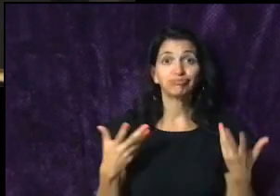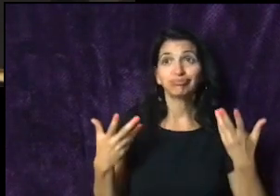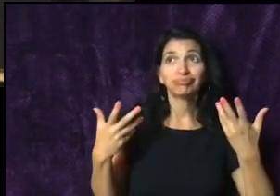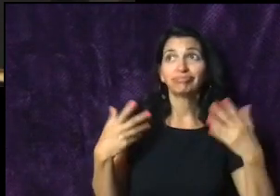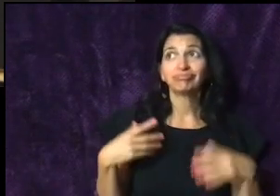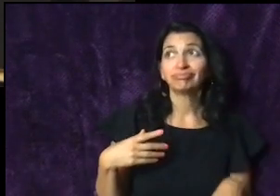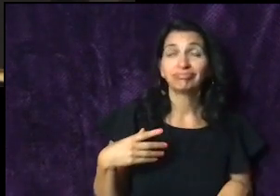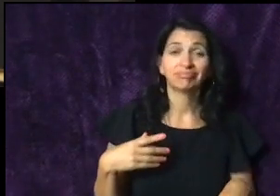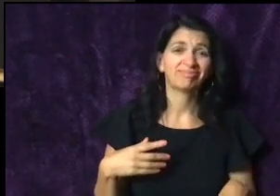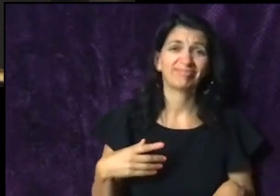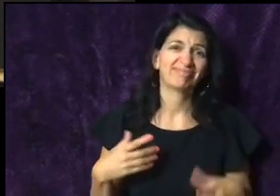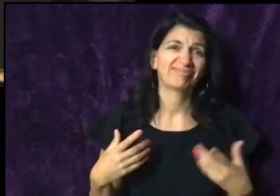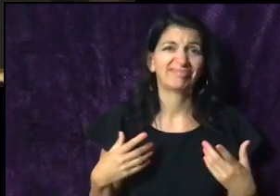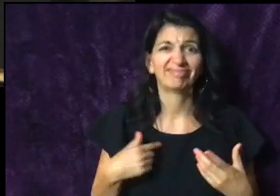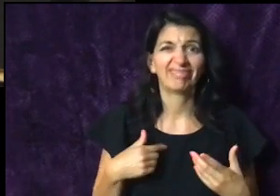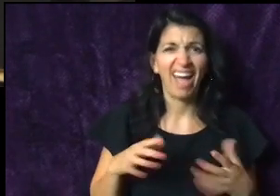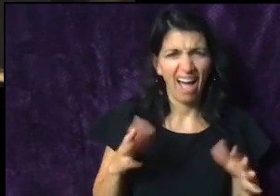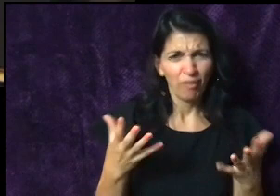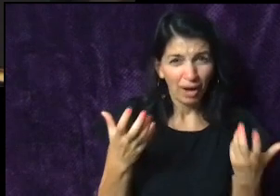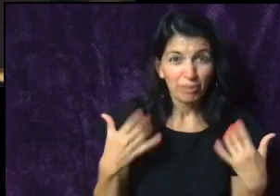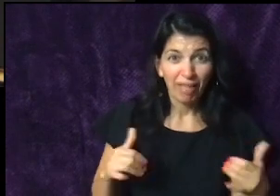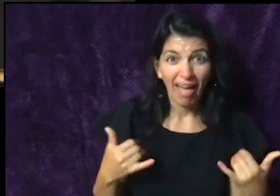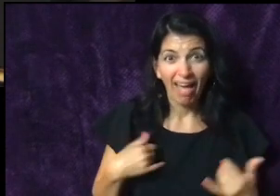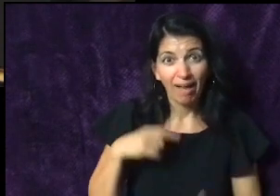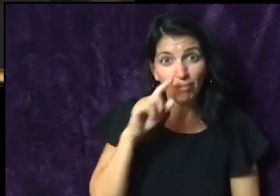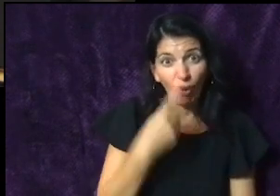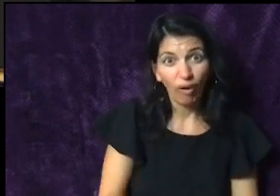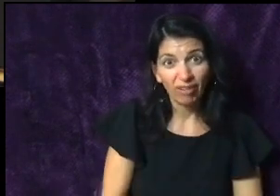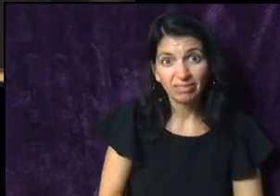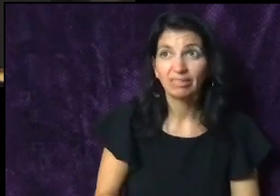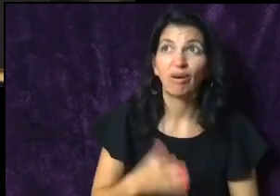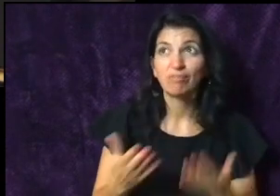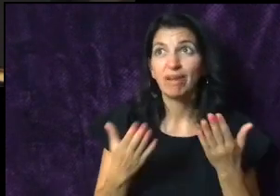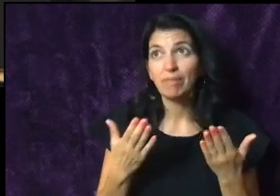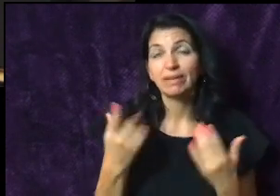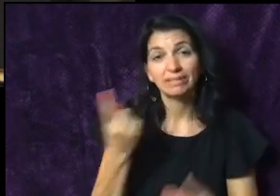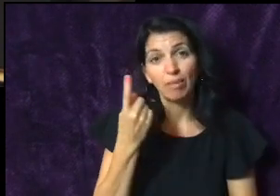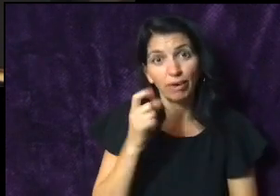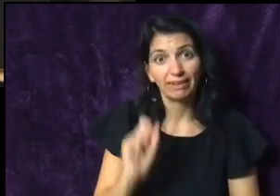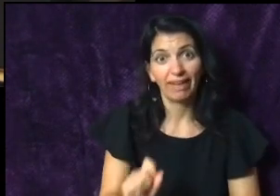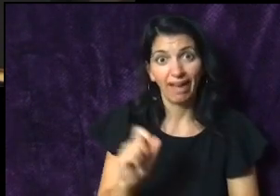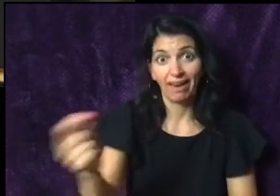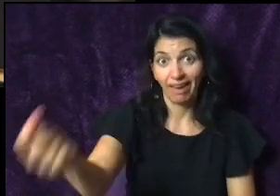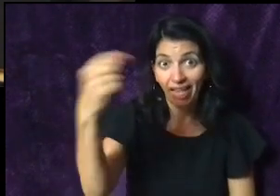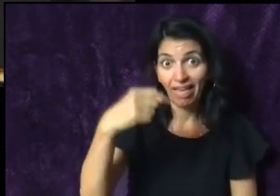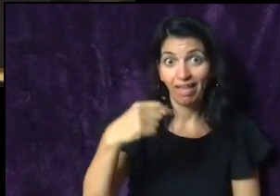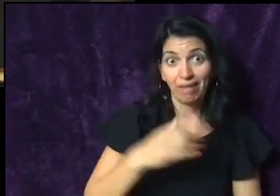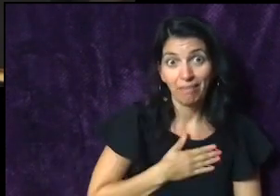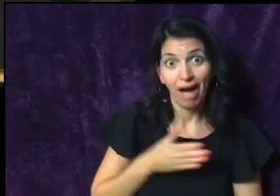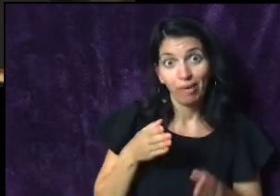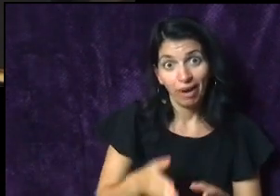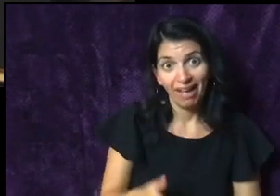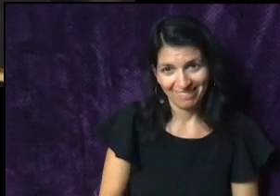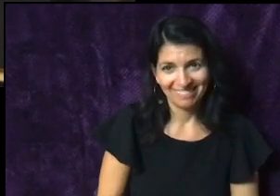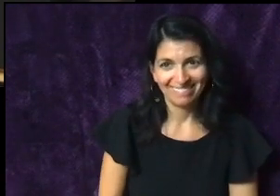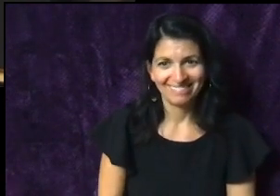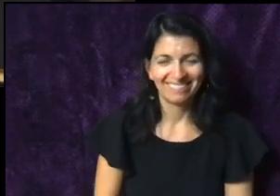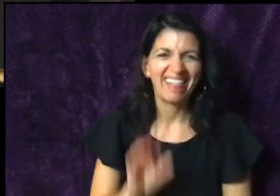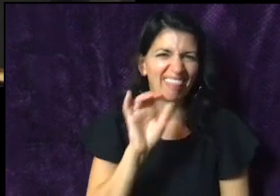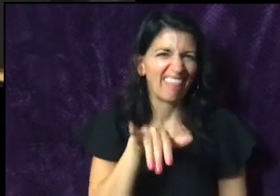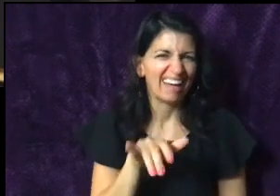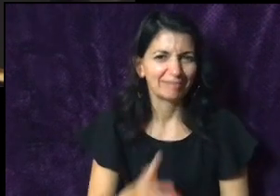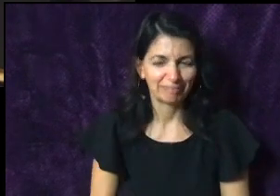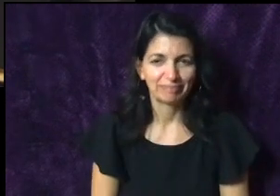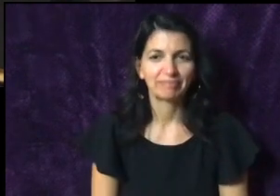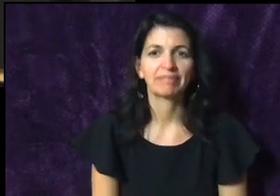I'm not rooting against my own team, but I kind of want to play, so maybe I can just get someone can knock the ball my way. I'll do that